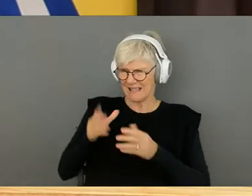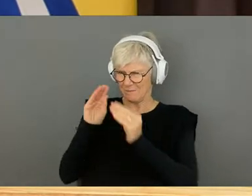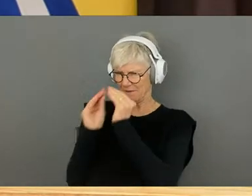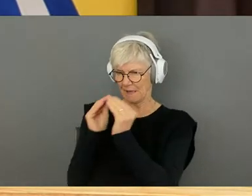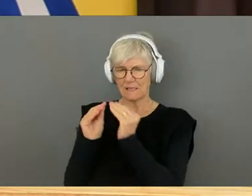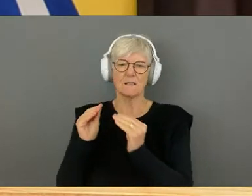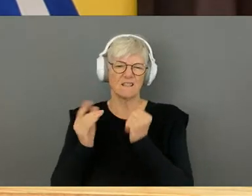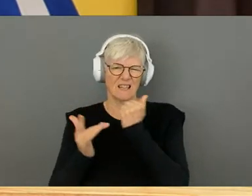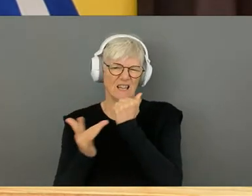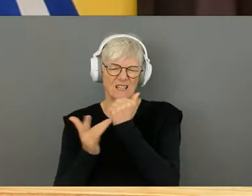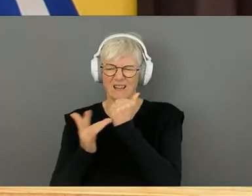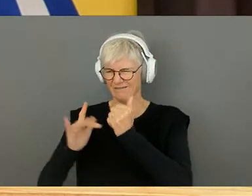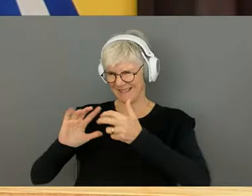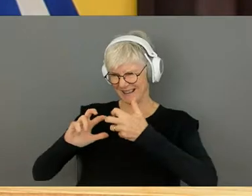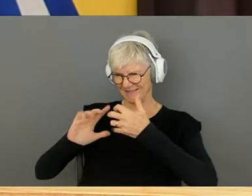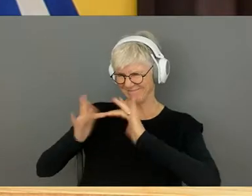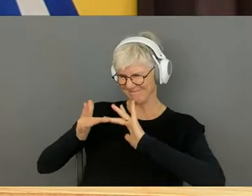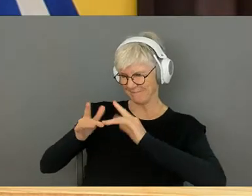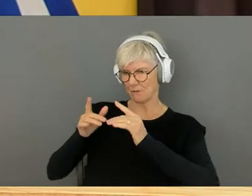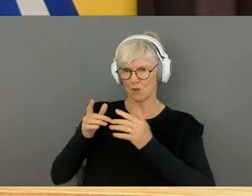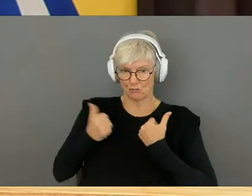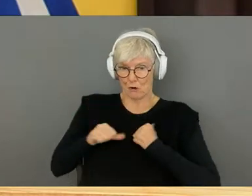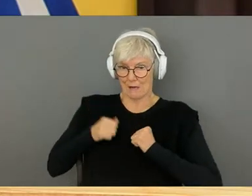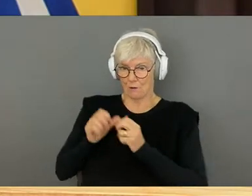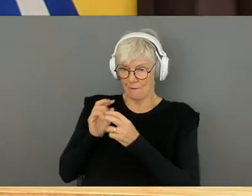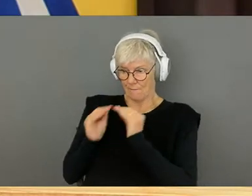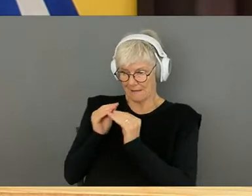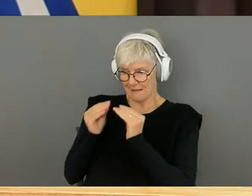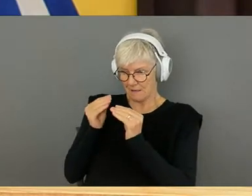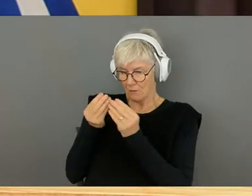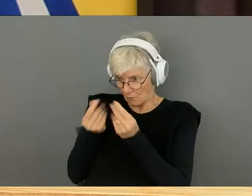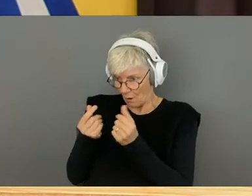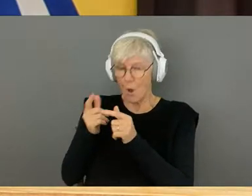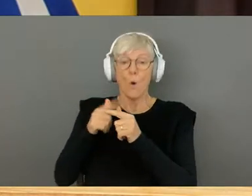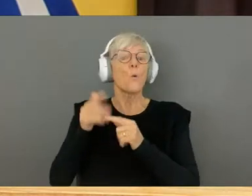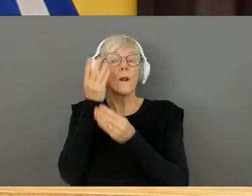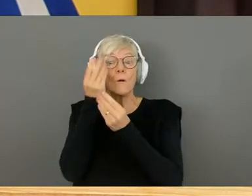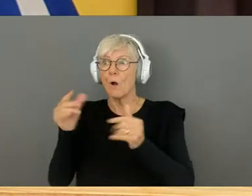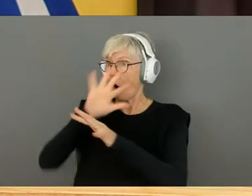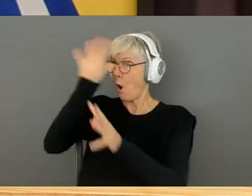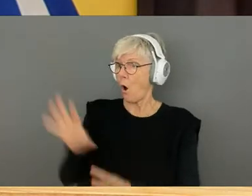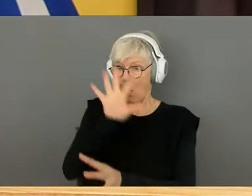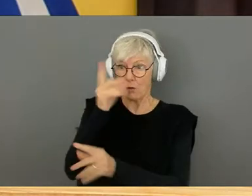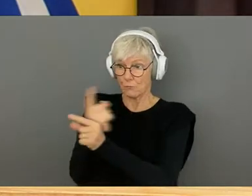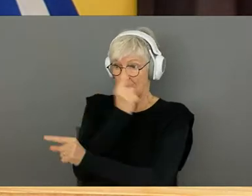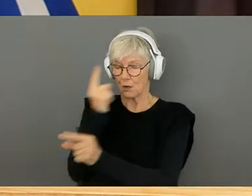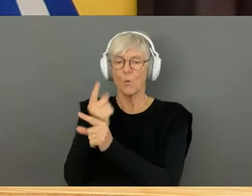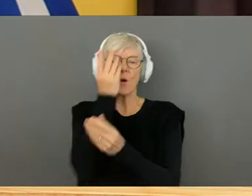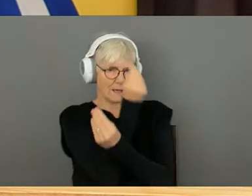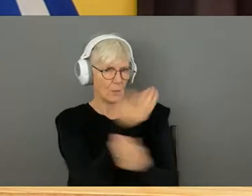as soon as we can get it resolved, we will let you know when all the information is accurate again.